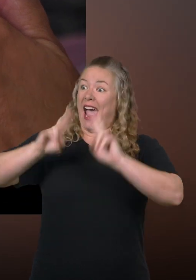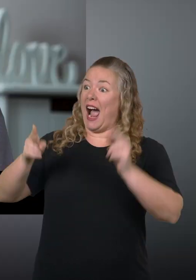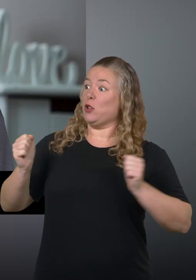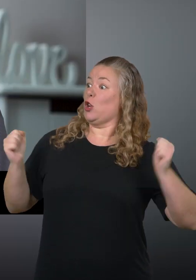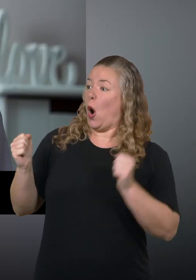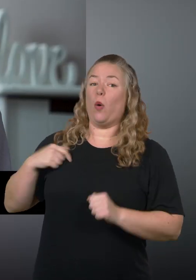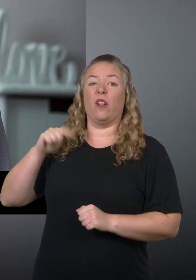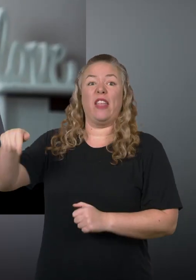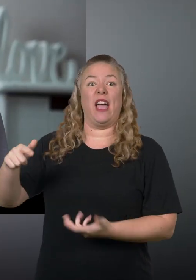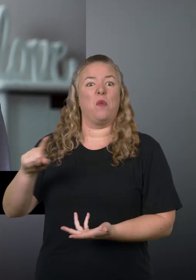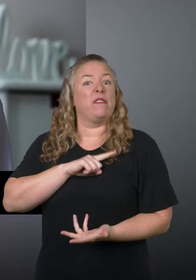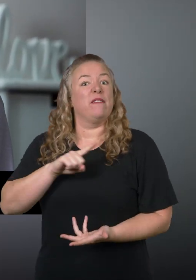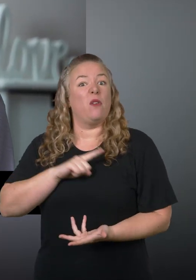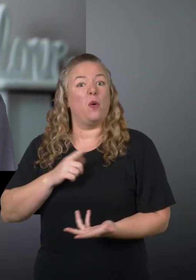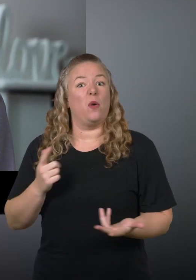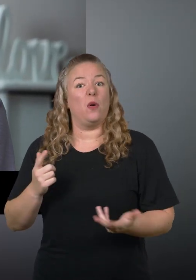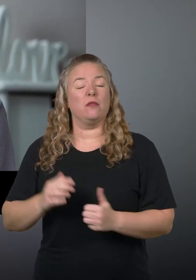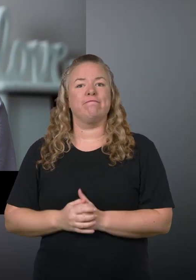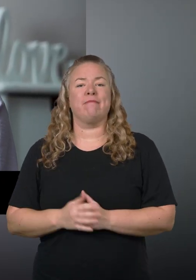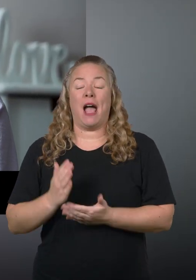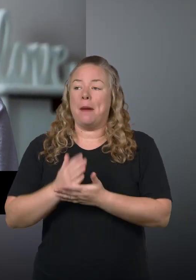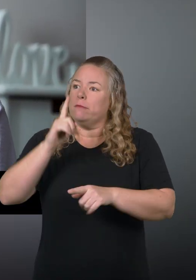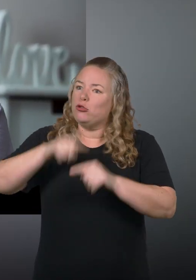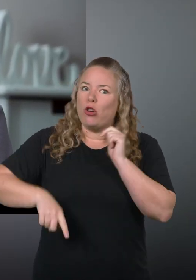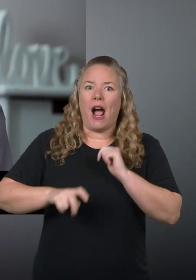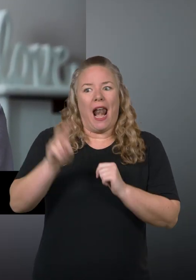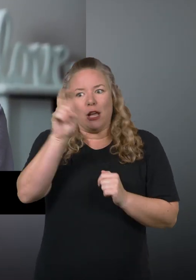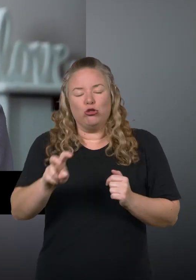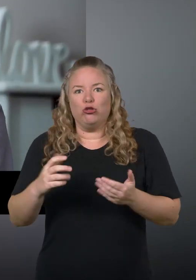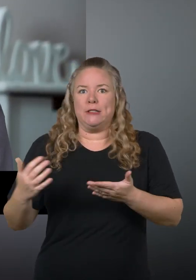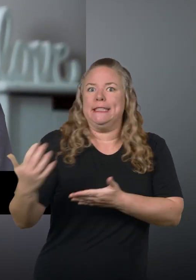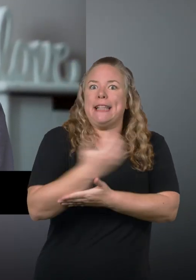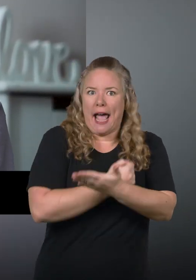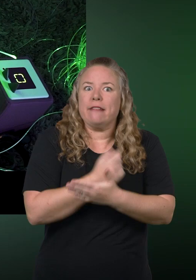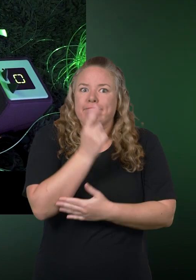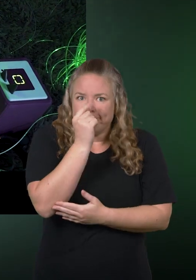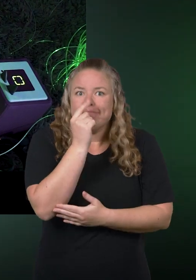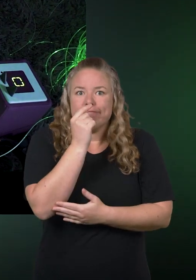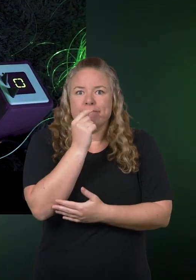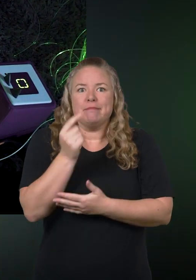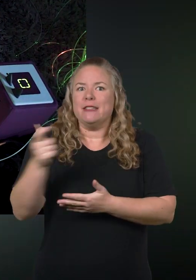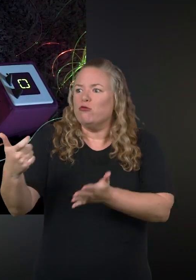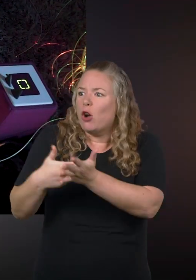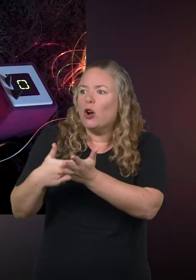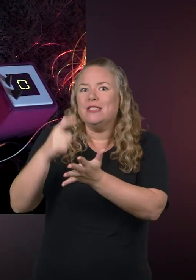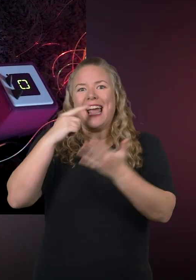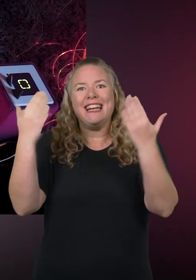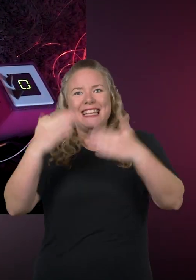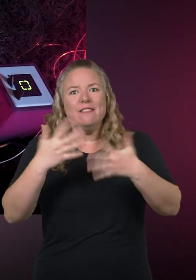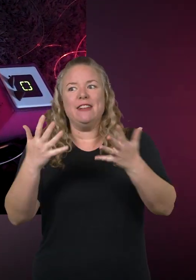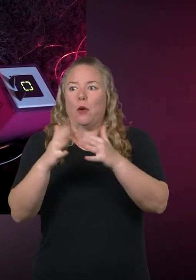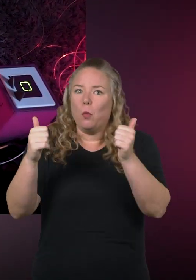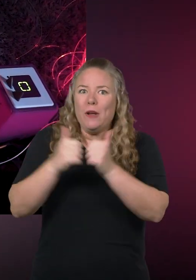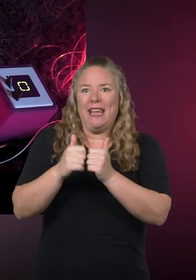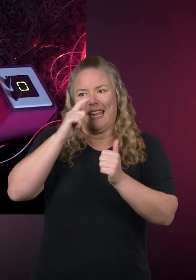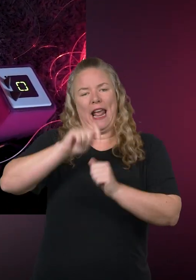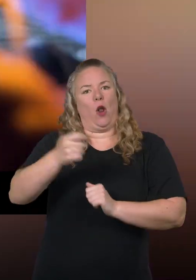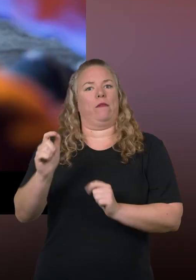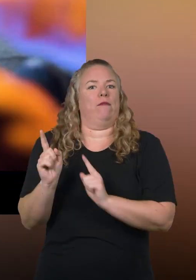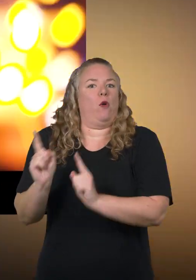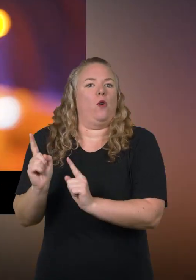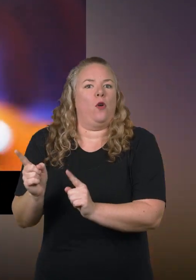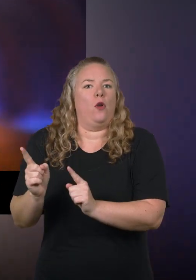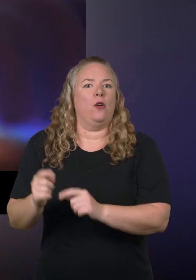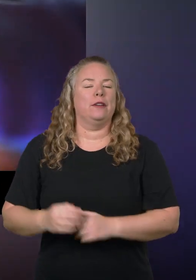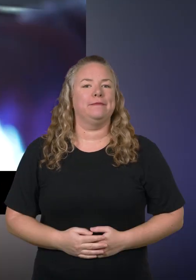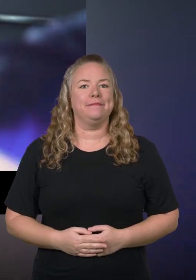in a cold house. I've got to try and save as much electricity as I can so that I can have it on for Rosie on an evening